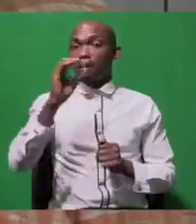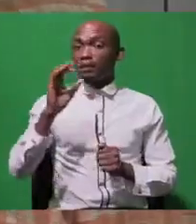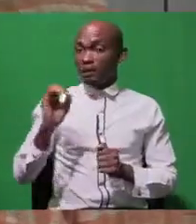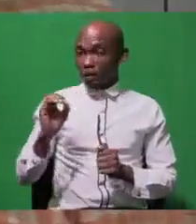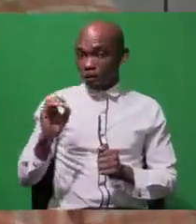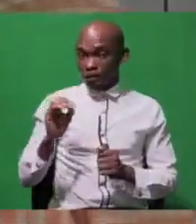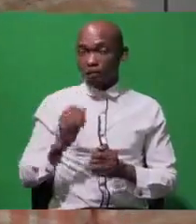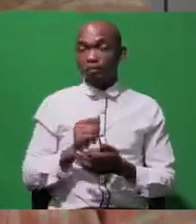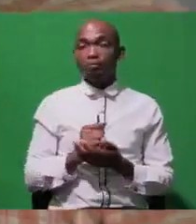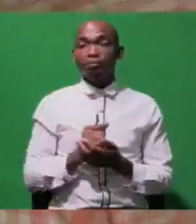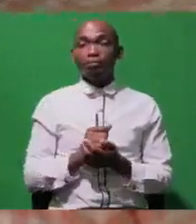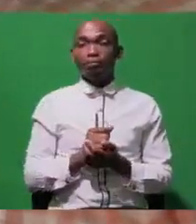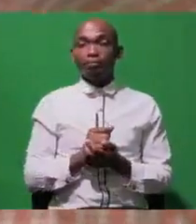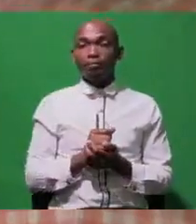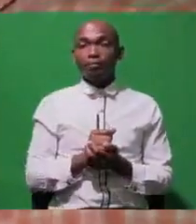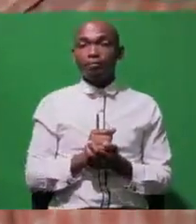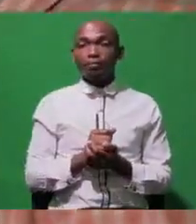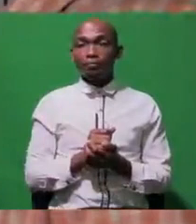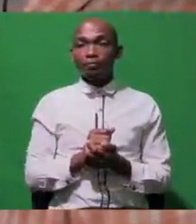15%.